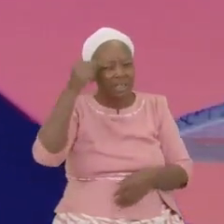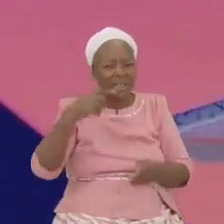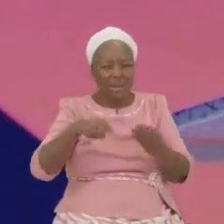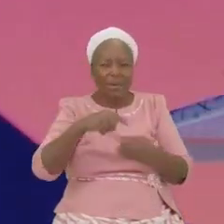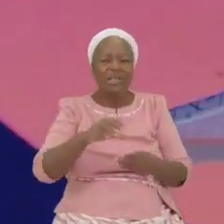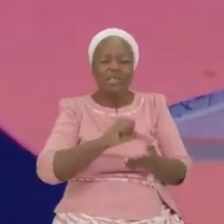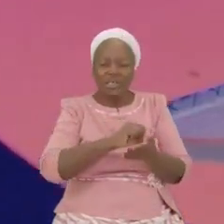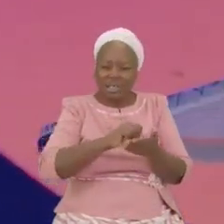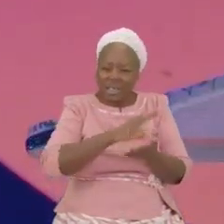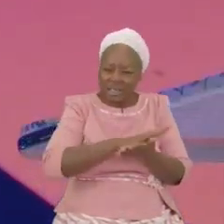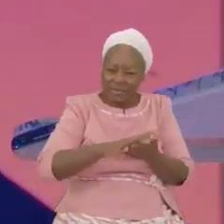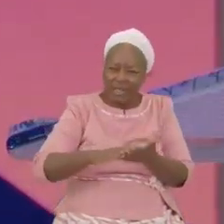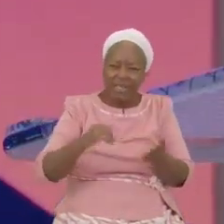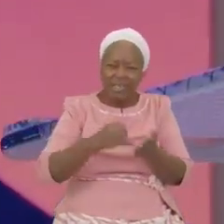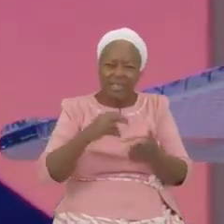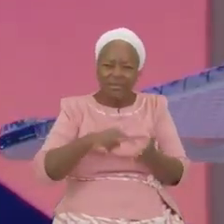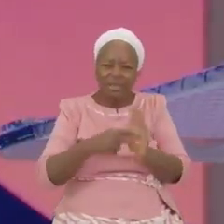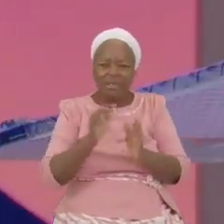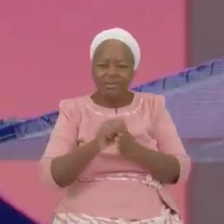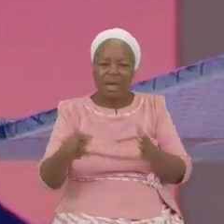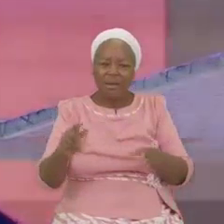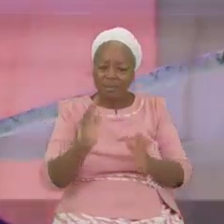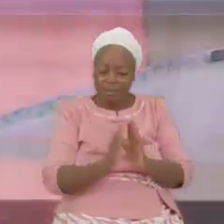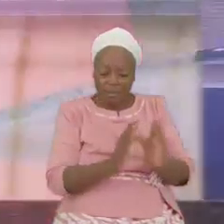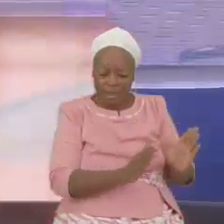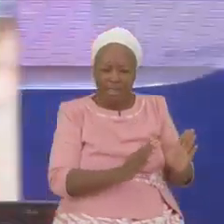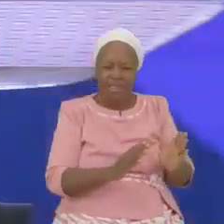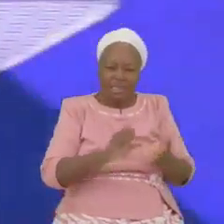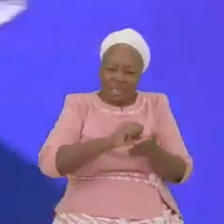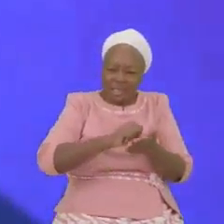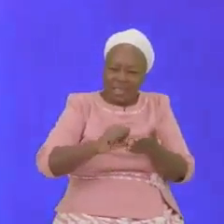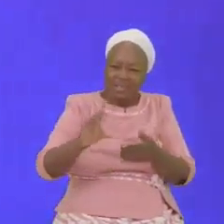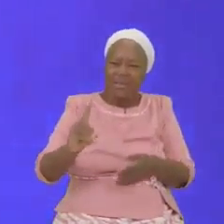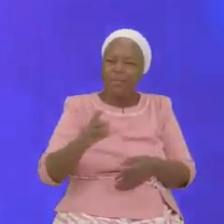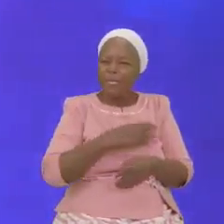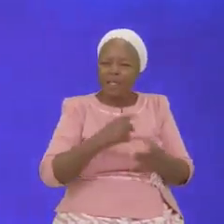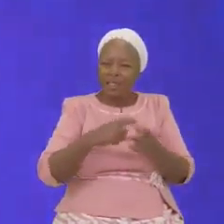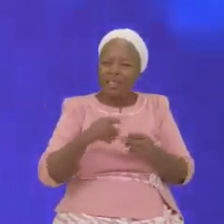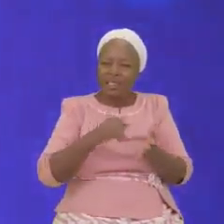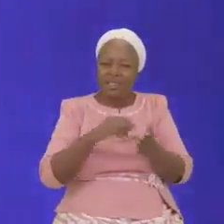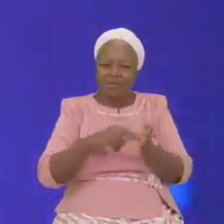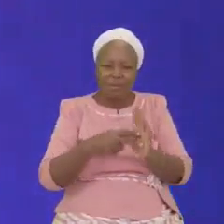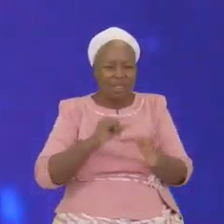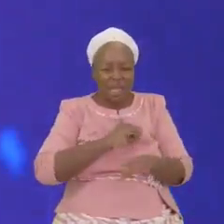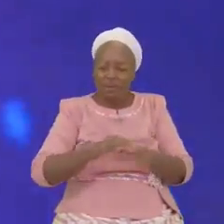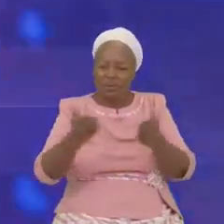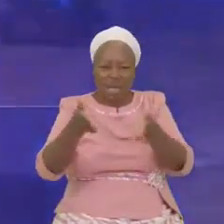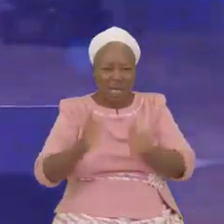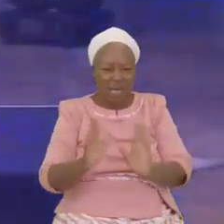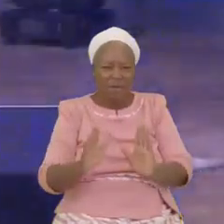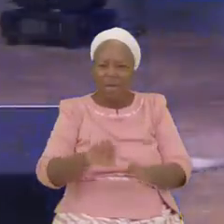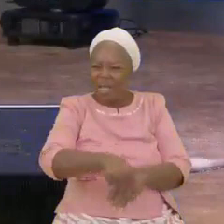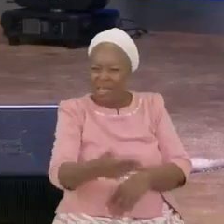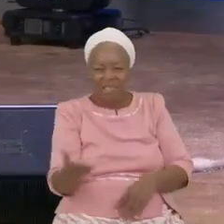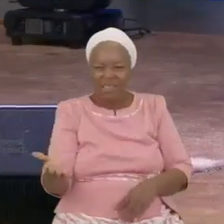It means my projects, my plans sanctified. It means I do not allow